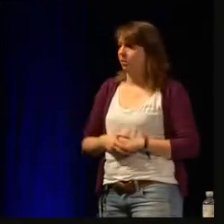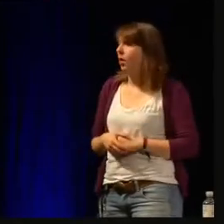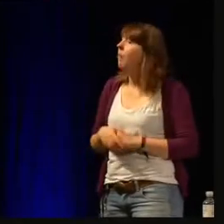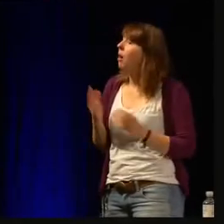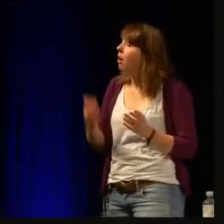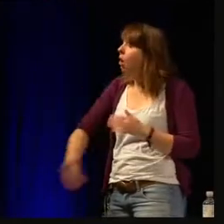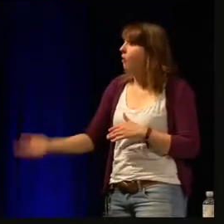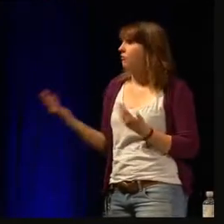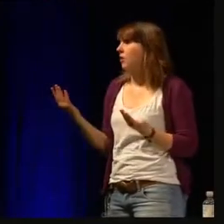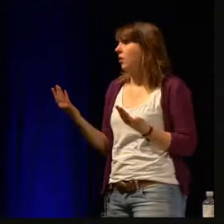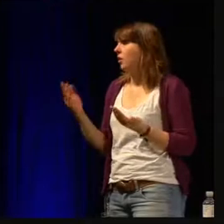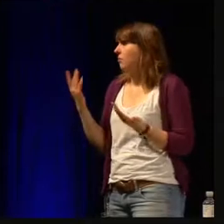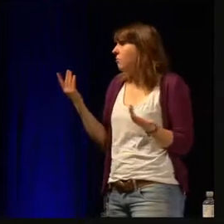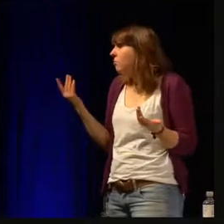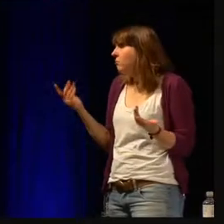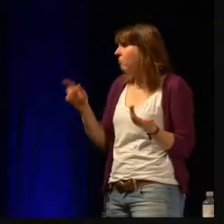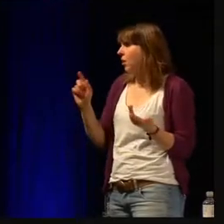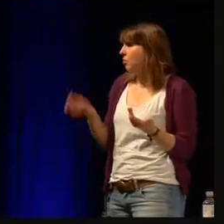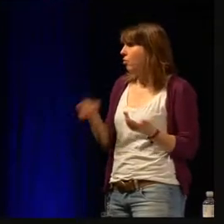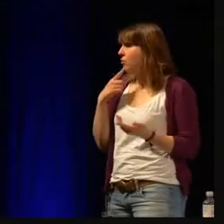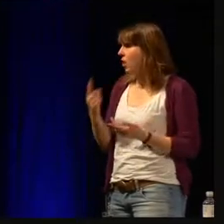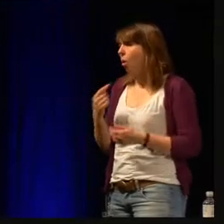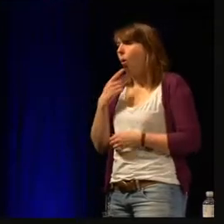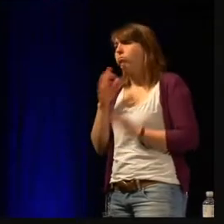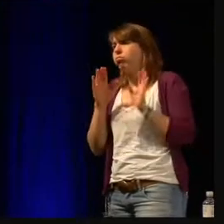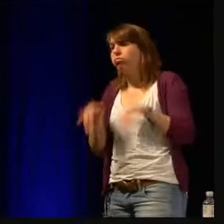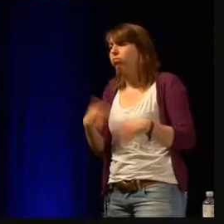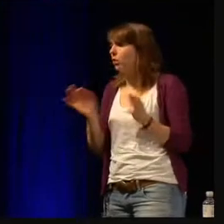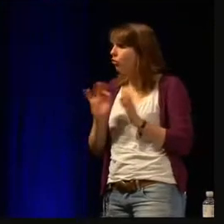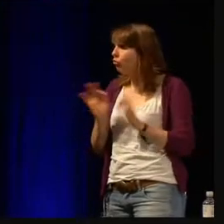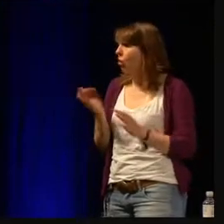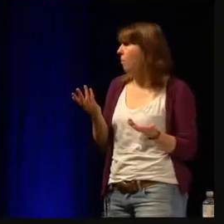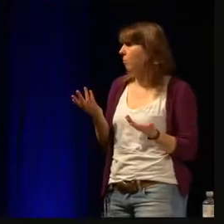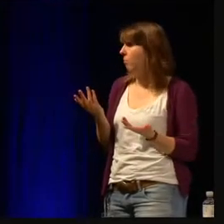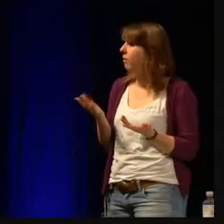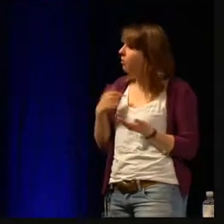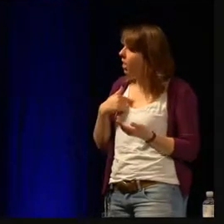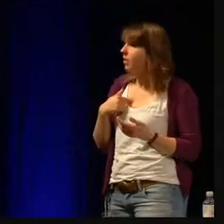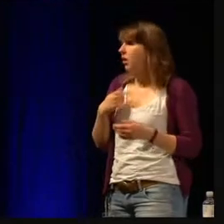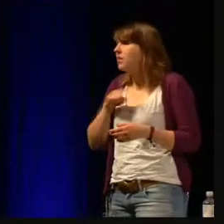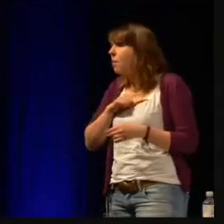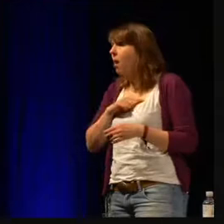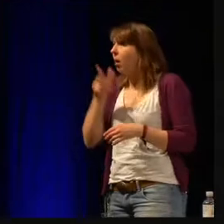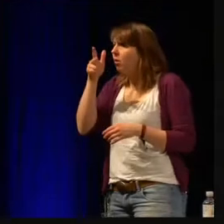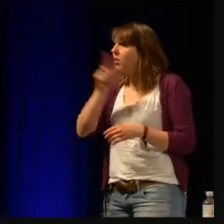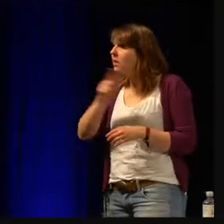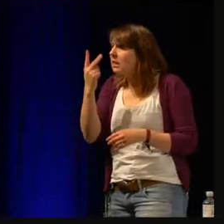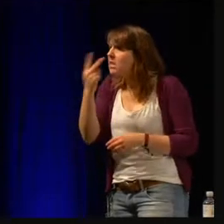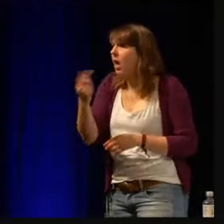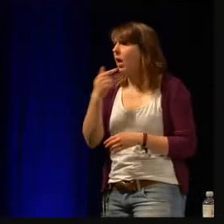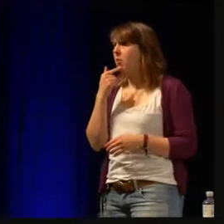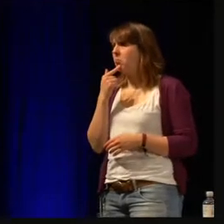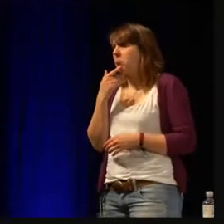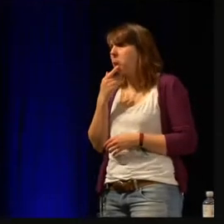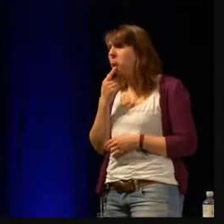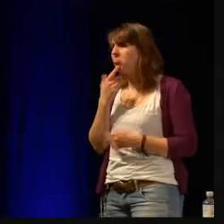the volunteers are looking for the problem with themselves or other people, but not with the algorithm that